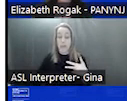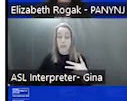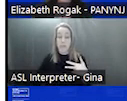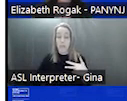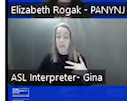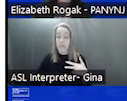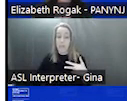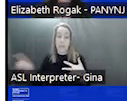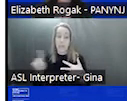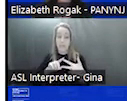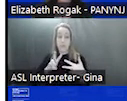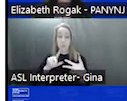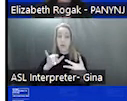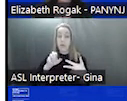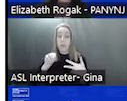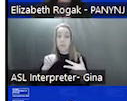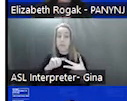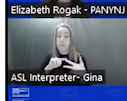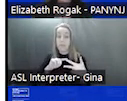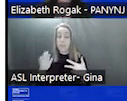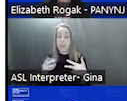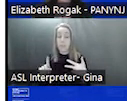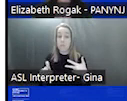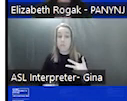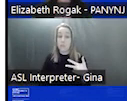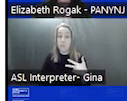Is William Kelly with us?